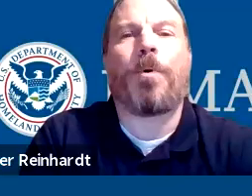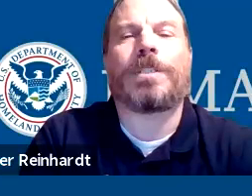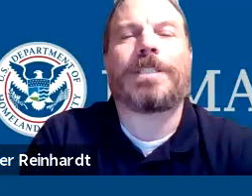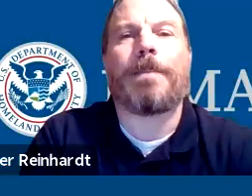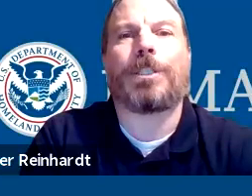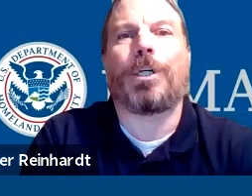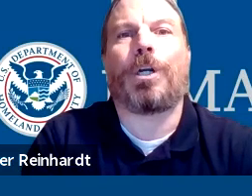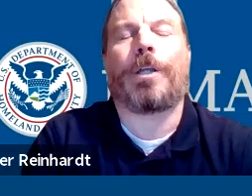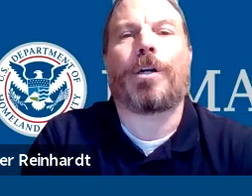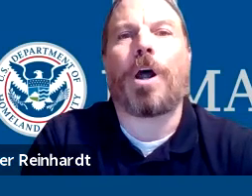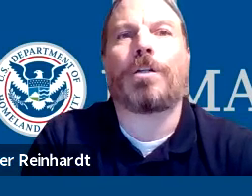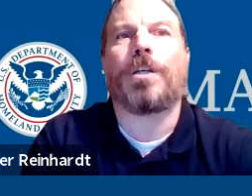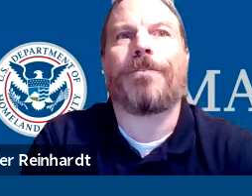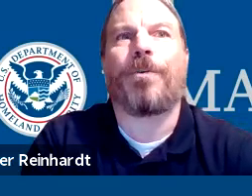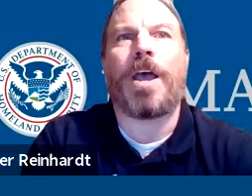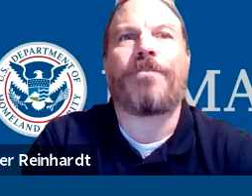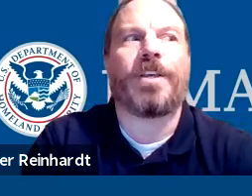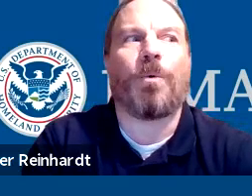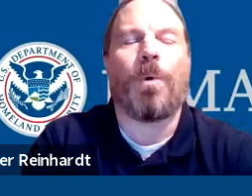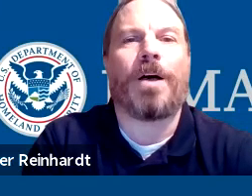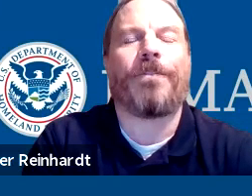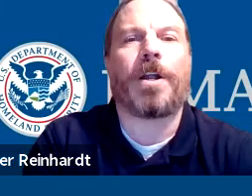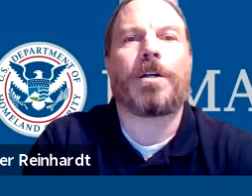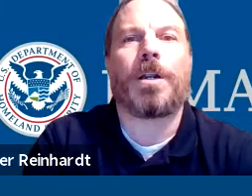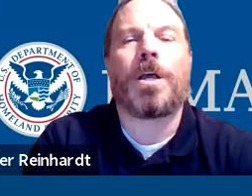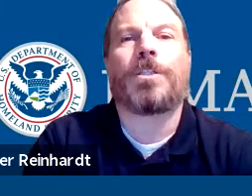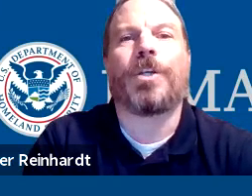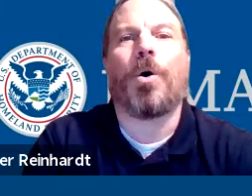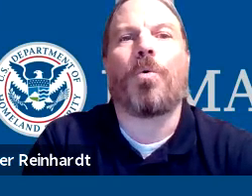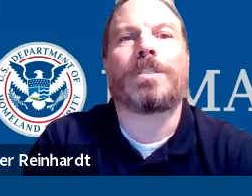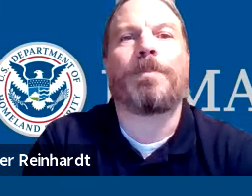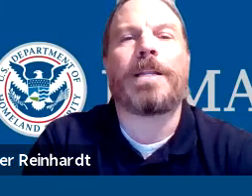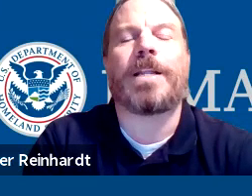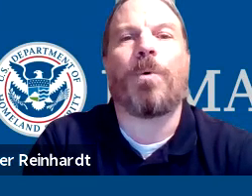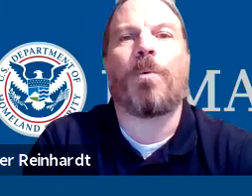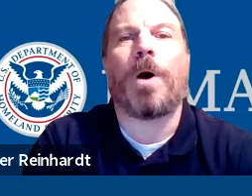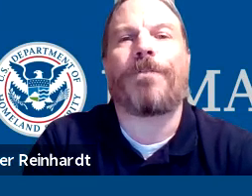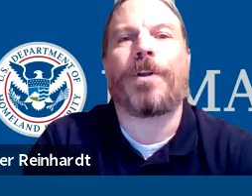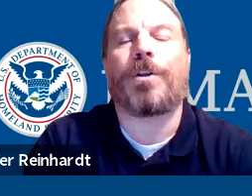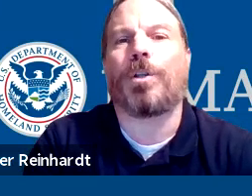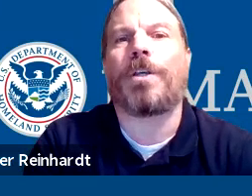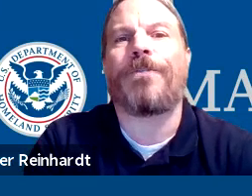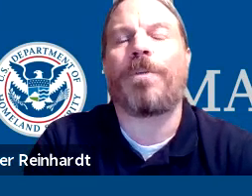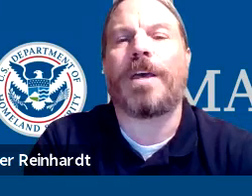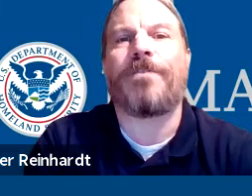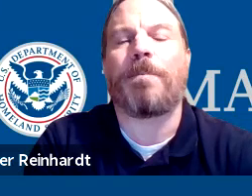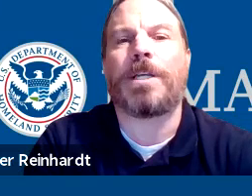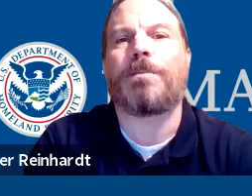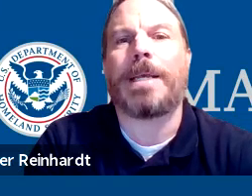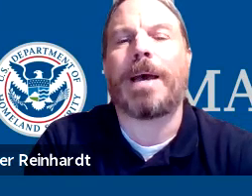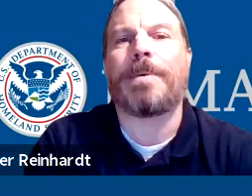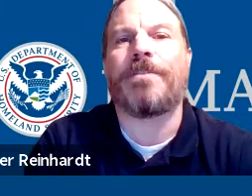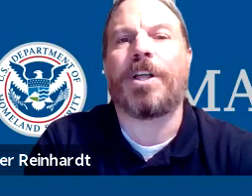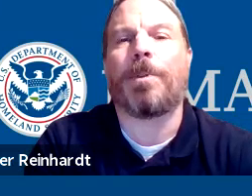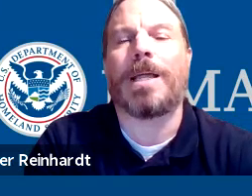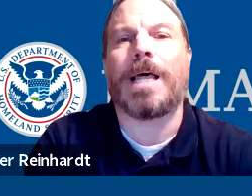Bear reports, as I mentioned earlier, aren't done for every wildfire. So depending on what wildfire you're looking for, that